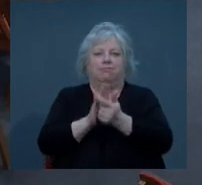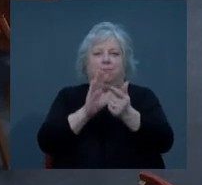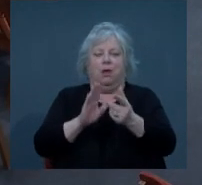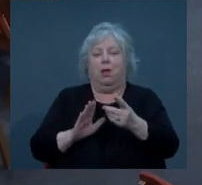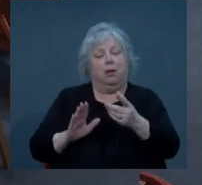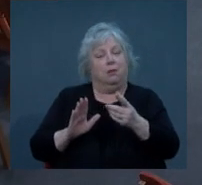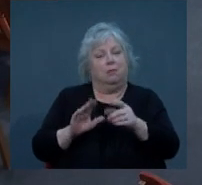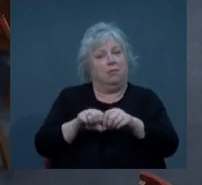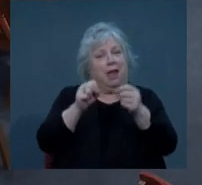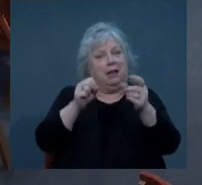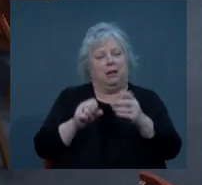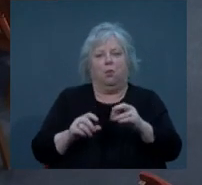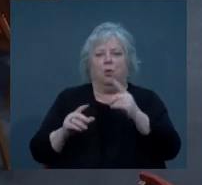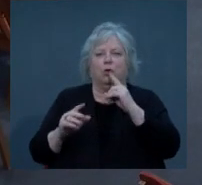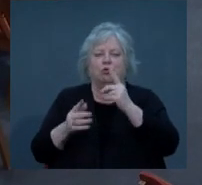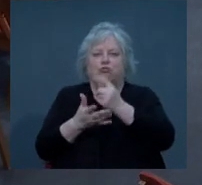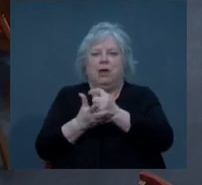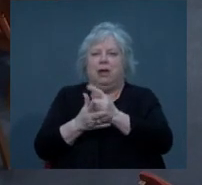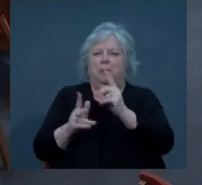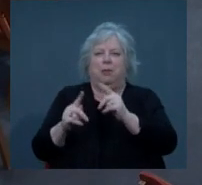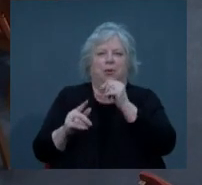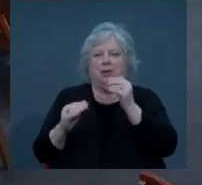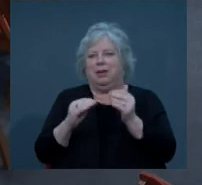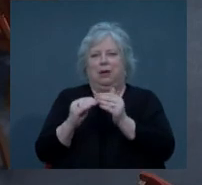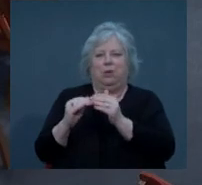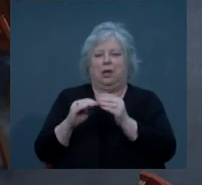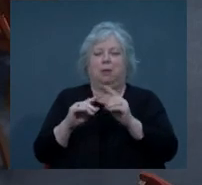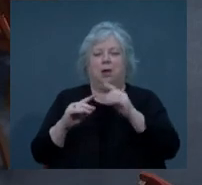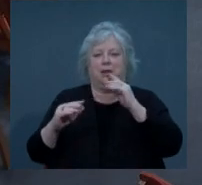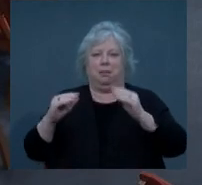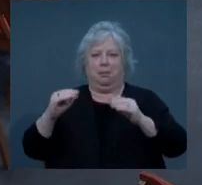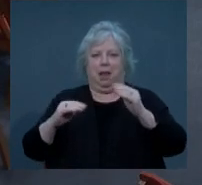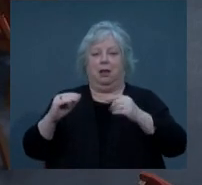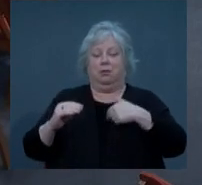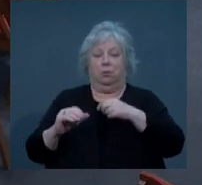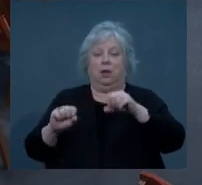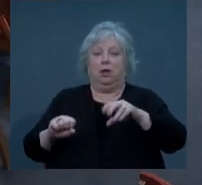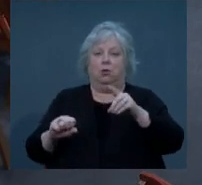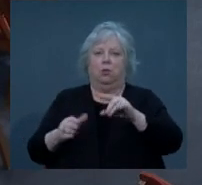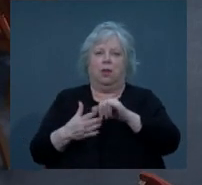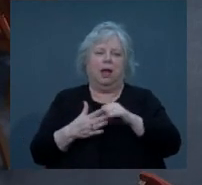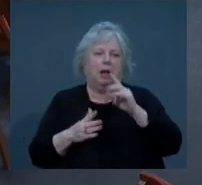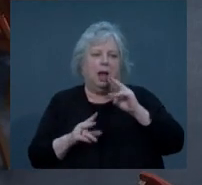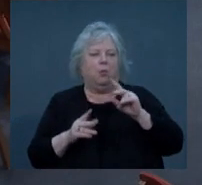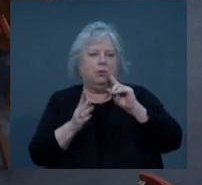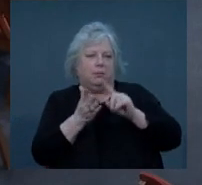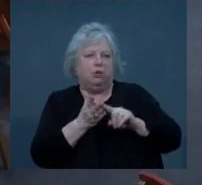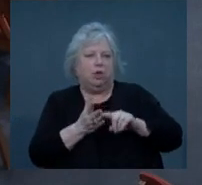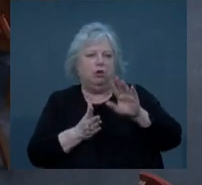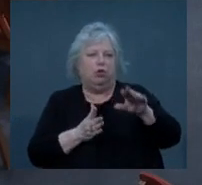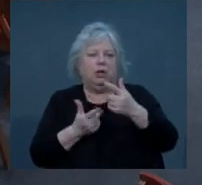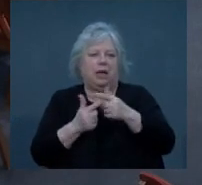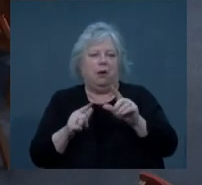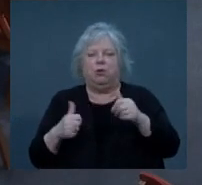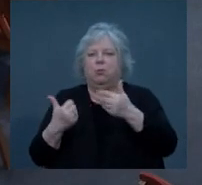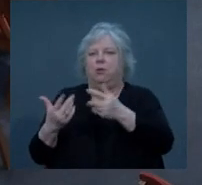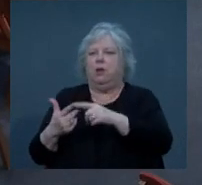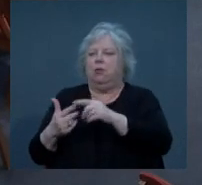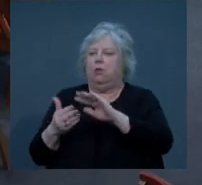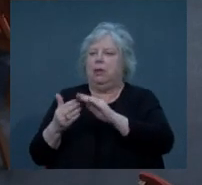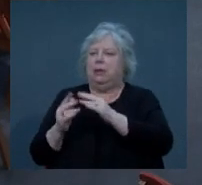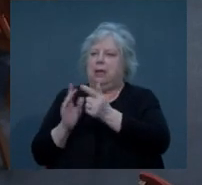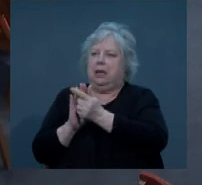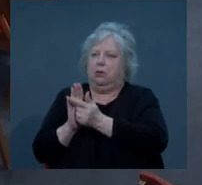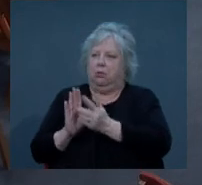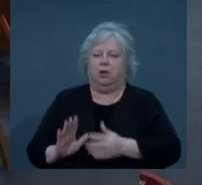treating someone unequally. But it's a balance, and we can do that. And I will look at your language and present it to the city attorney. I